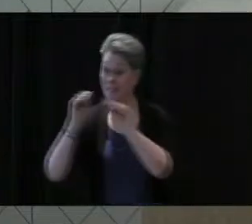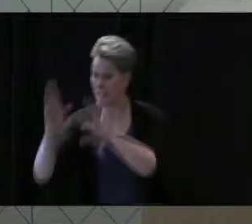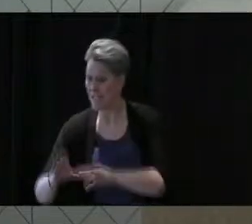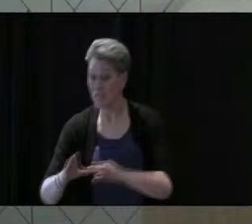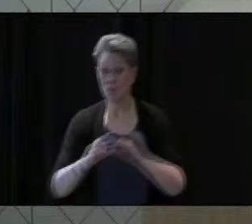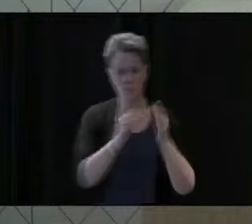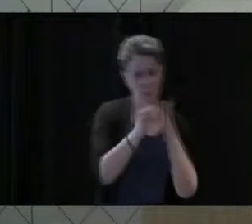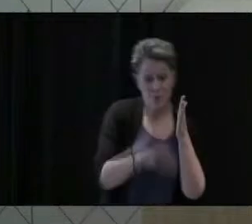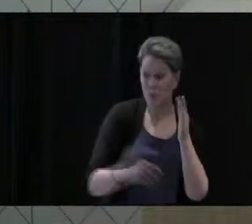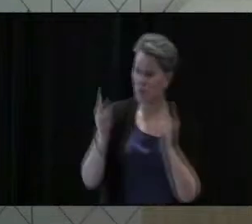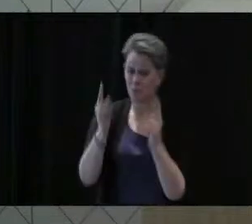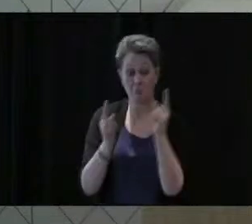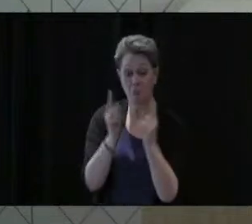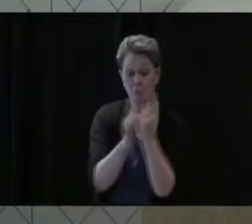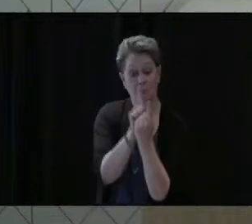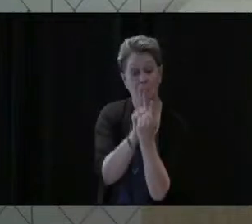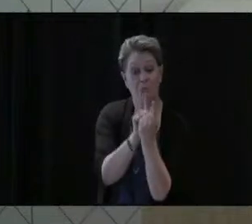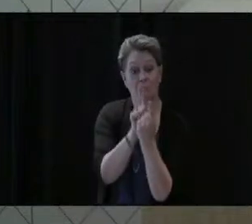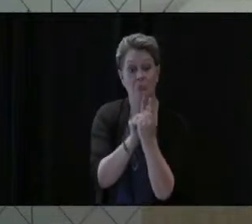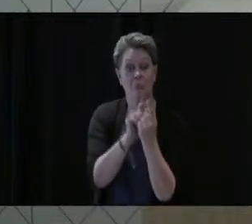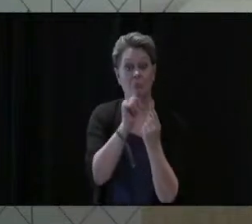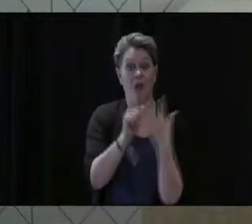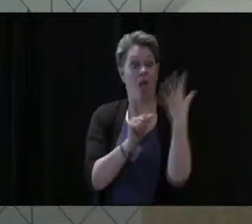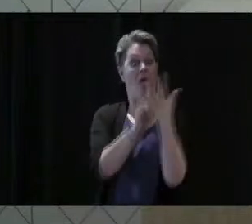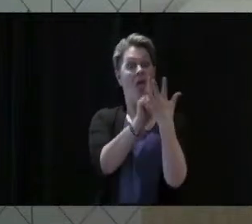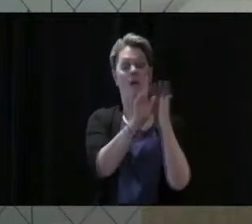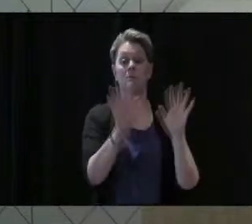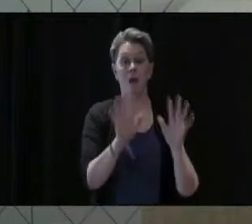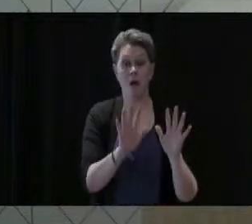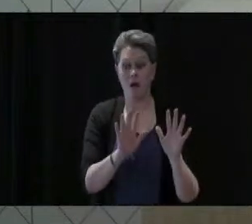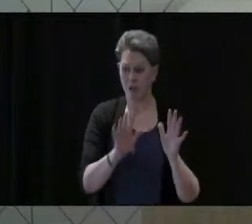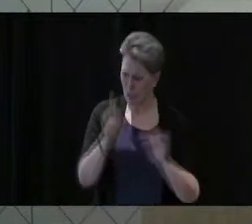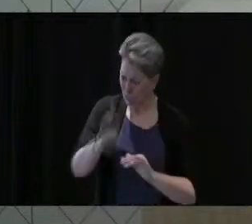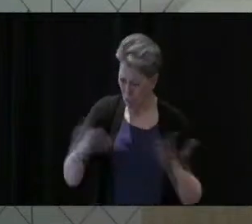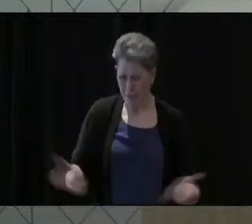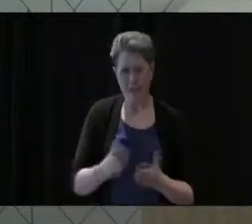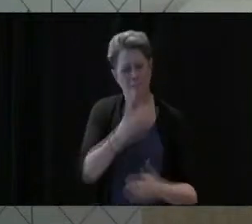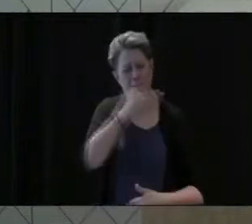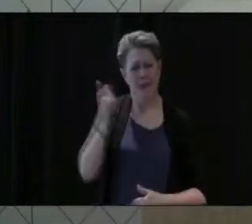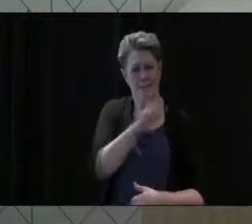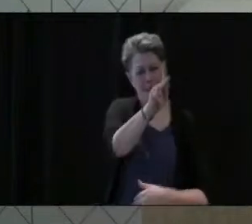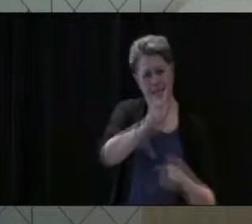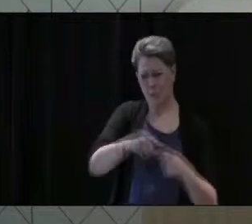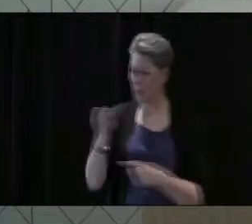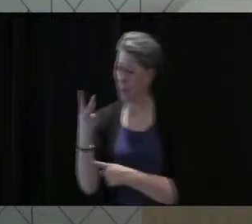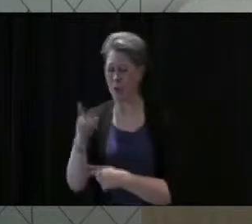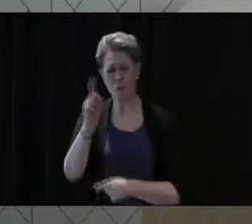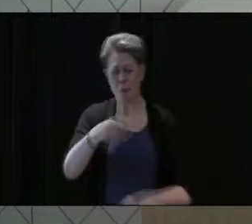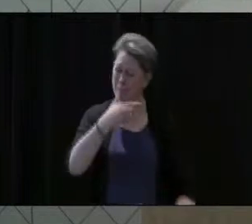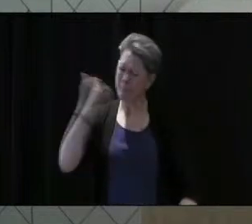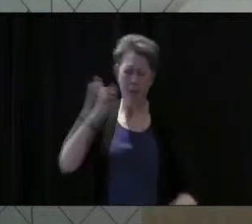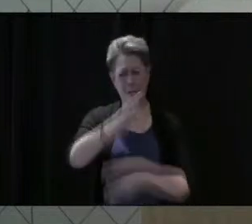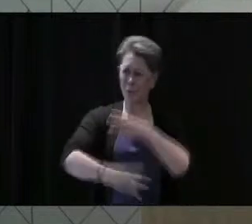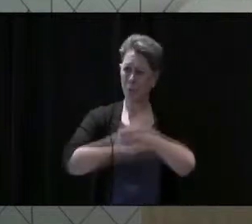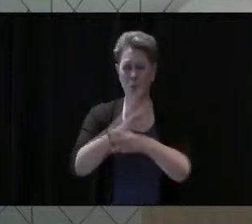ratio, we should have the best K-12 system in the world. The